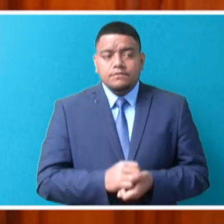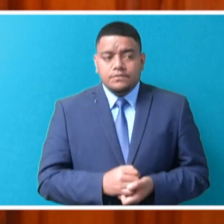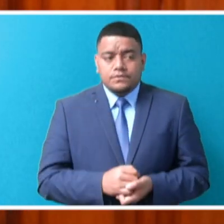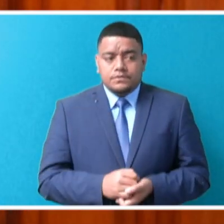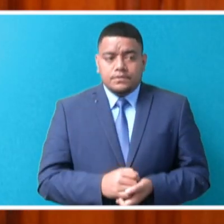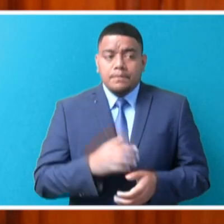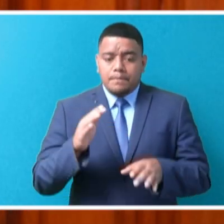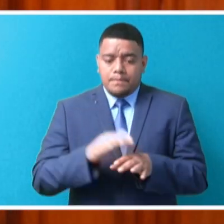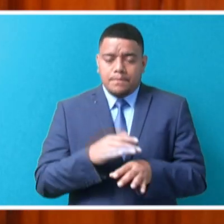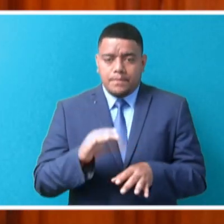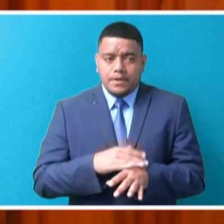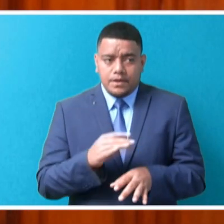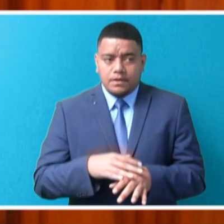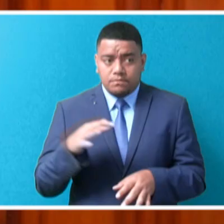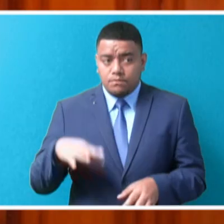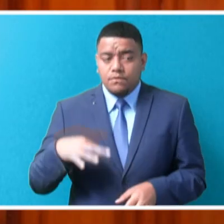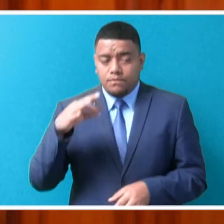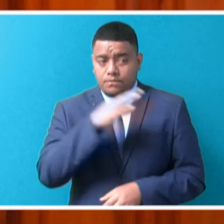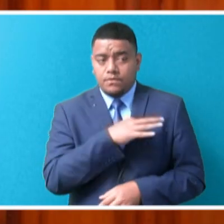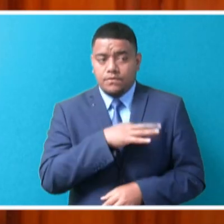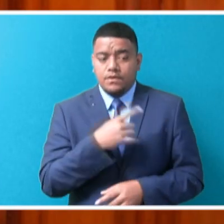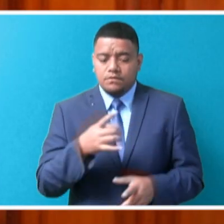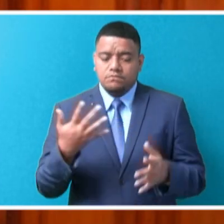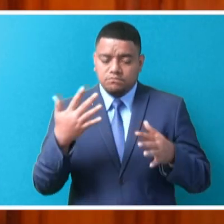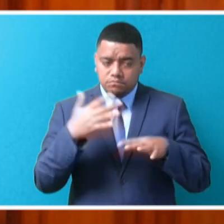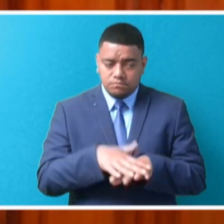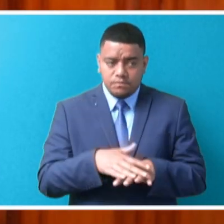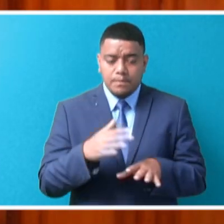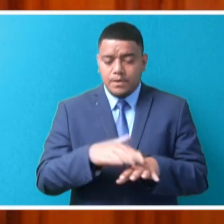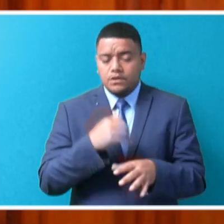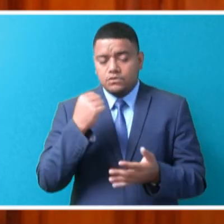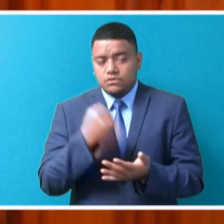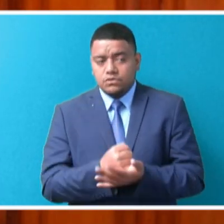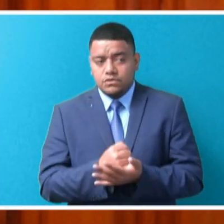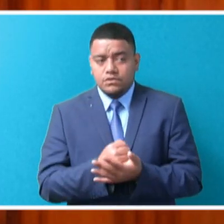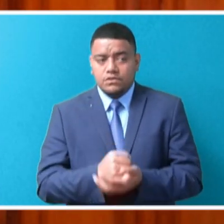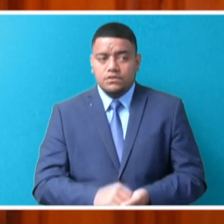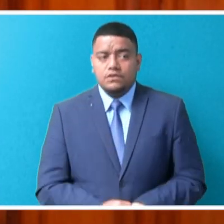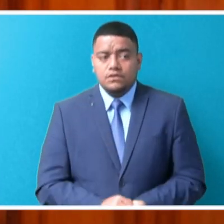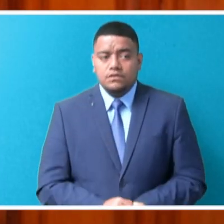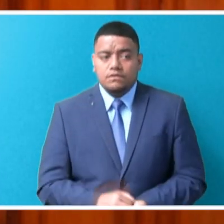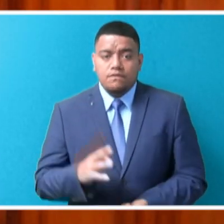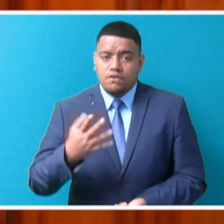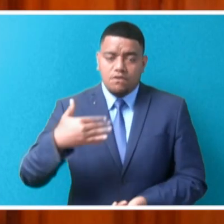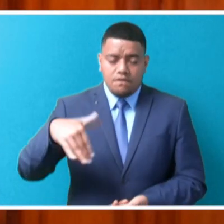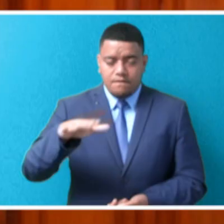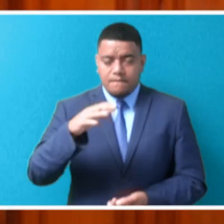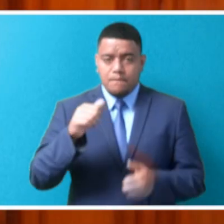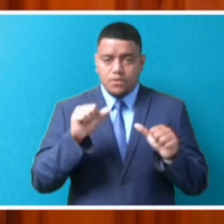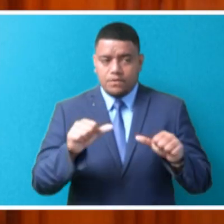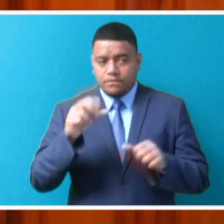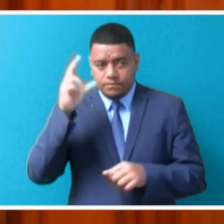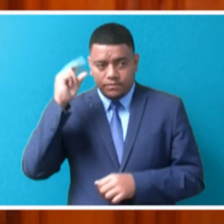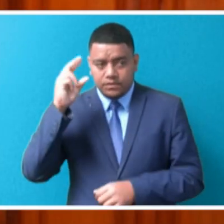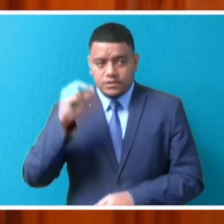eliminating poverty, promoting inclusivity, and ensuring the social and cultural well-being for all Fijians. Honourable